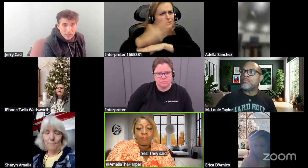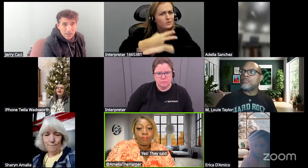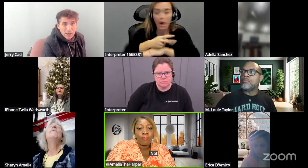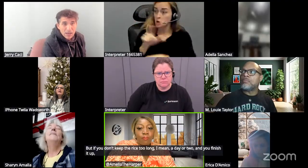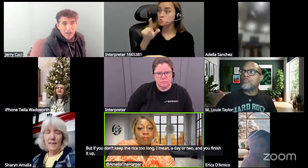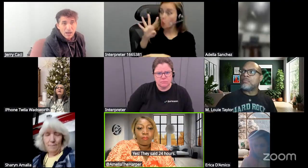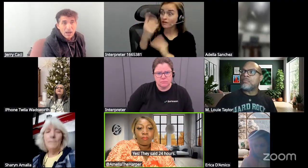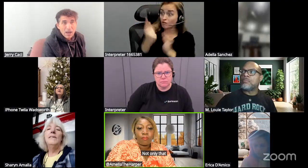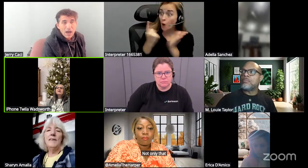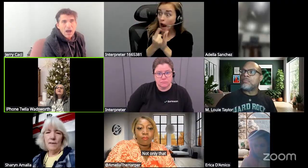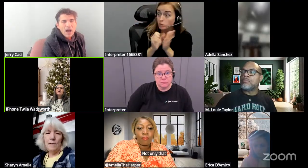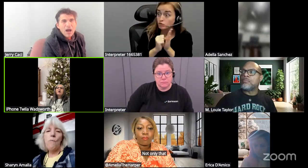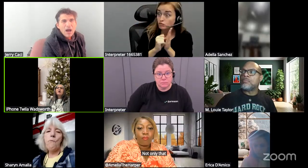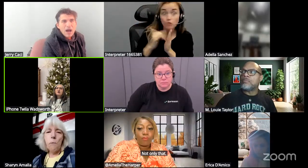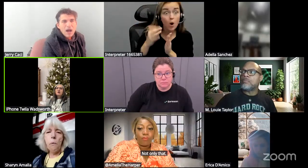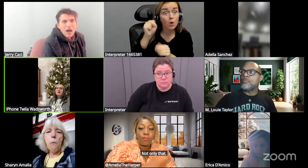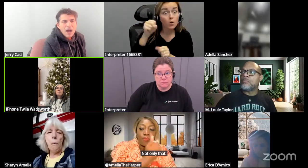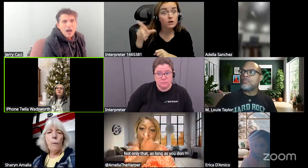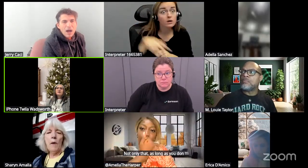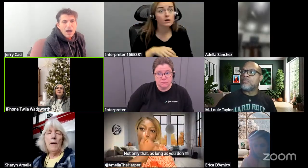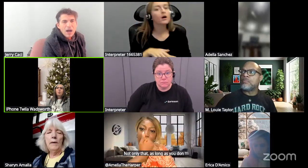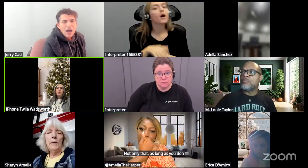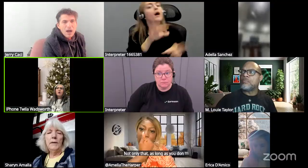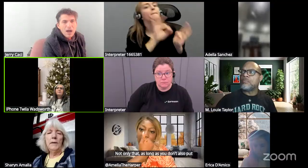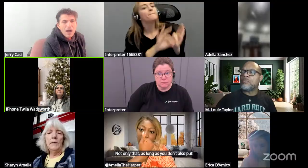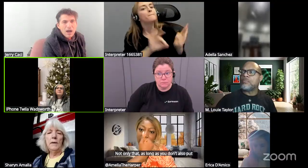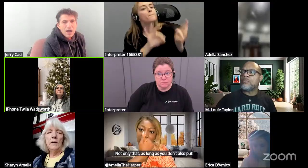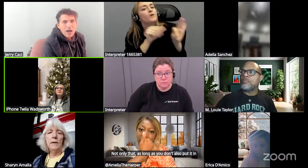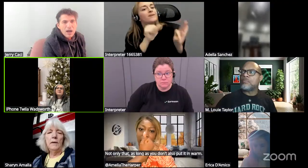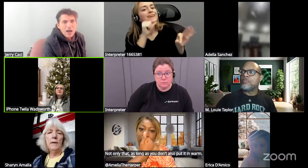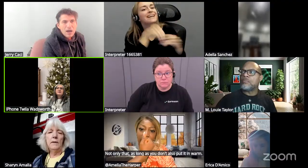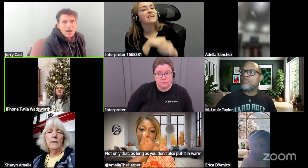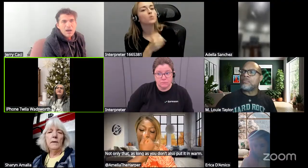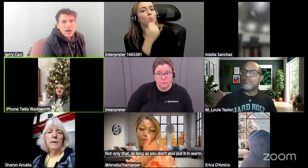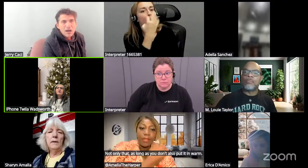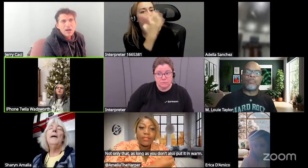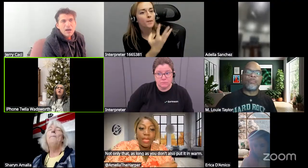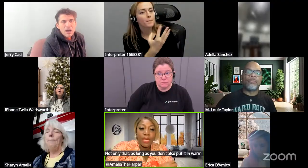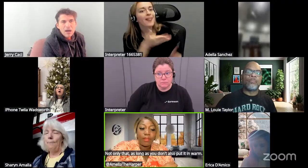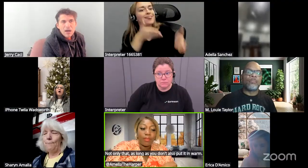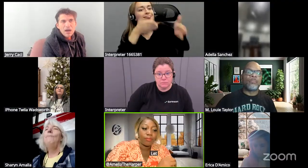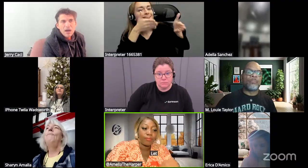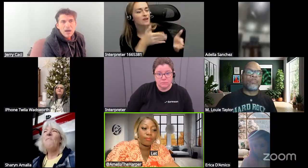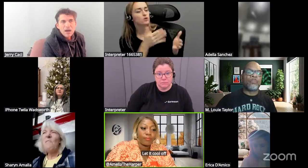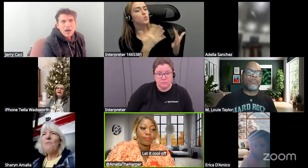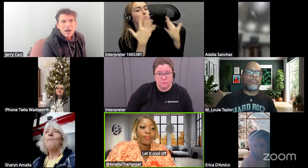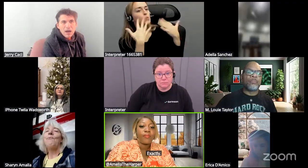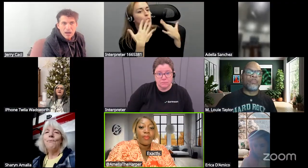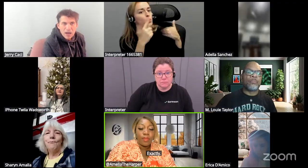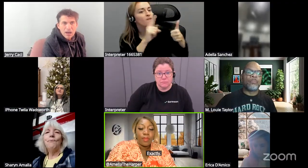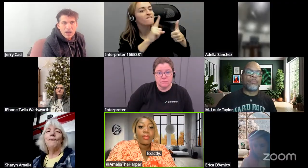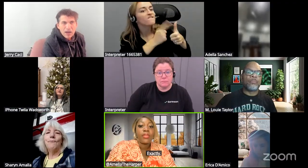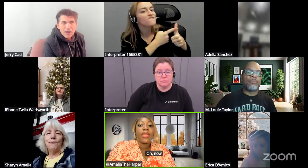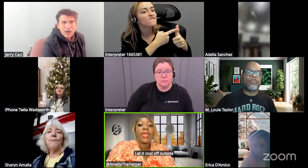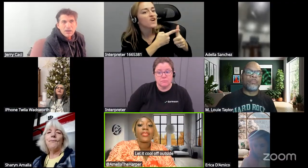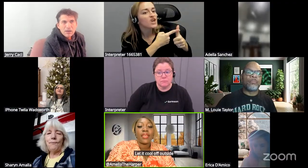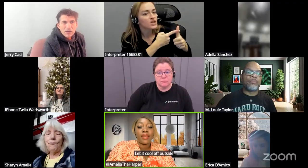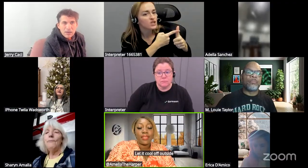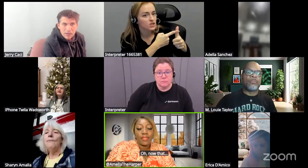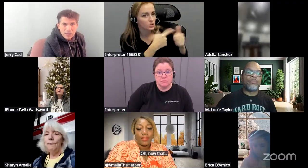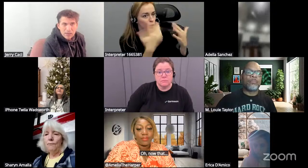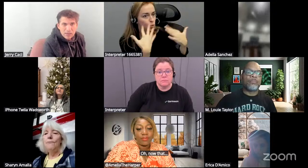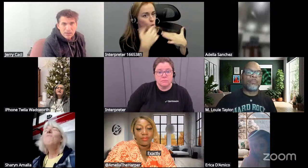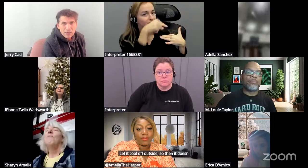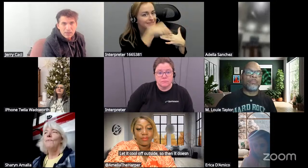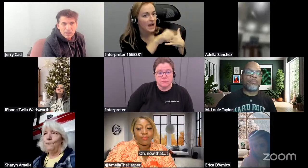only hours. that, as Mhm. long as you don't also put it in warm, let it cool Exactly. off Oh, now that outside so then it doesn't Exactly.